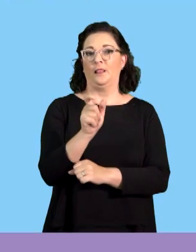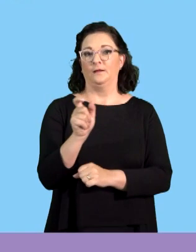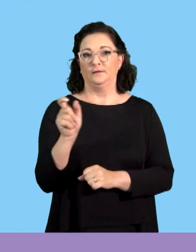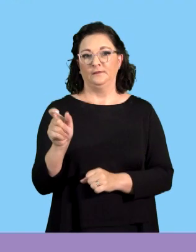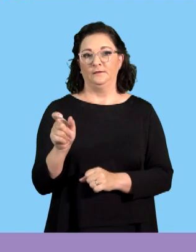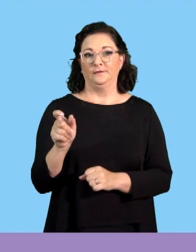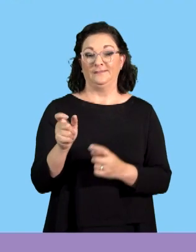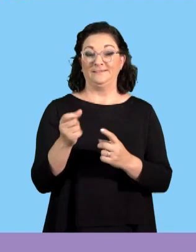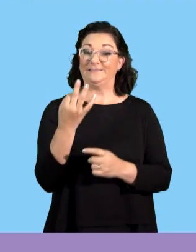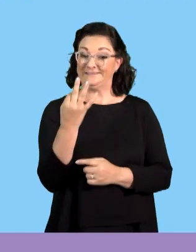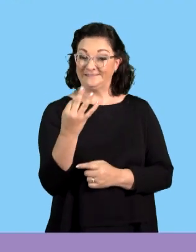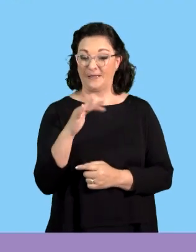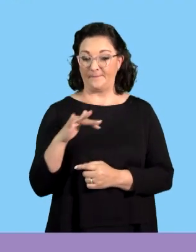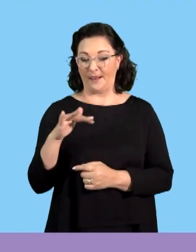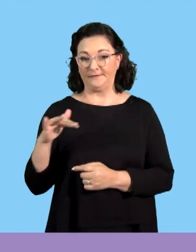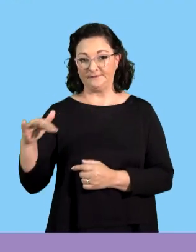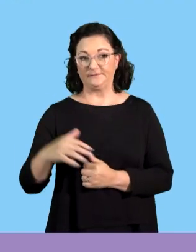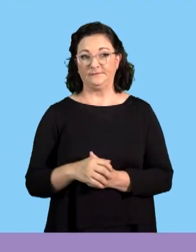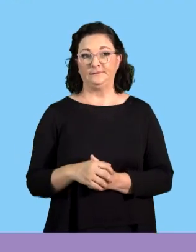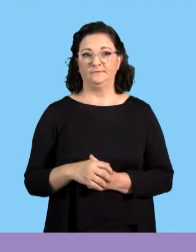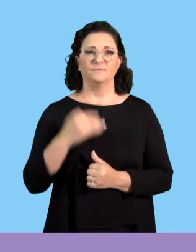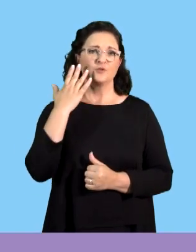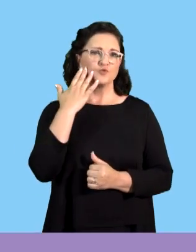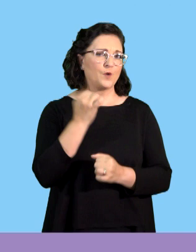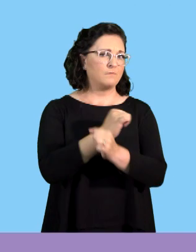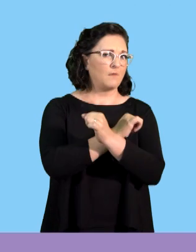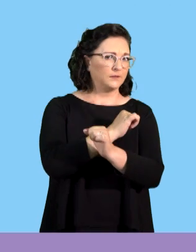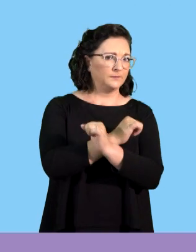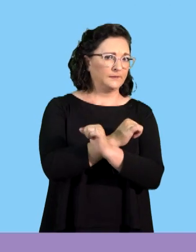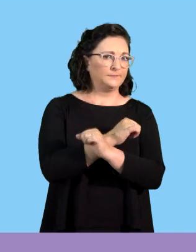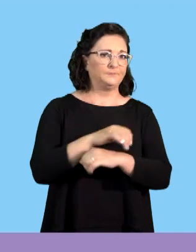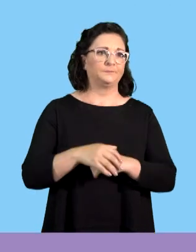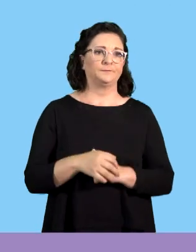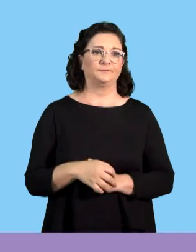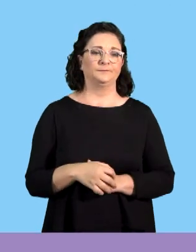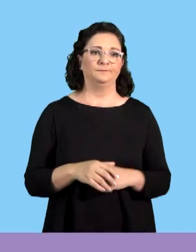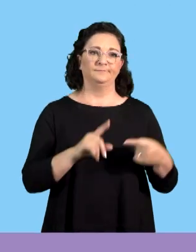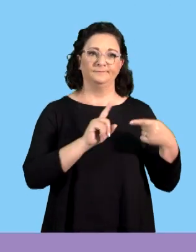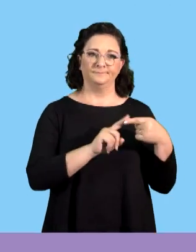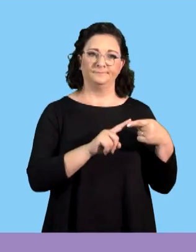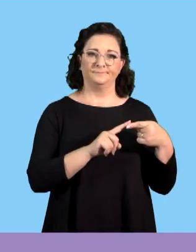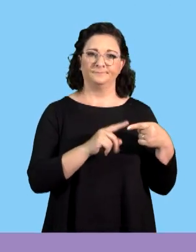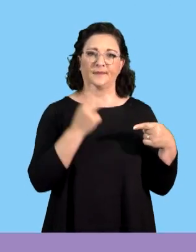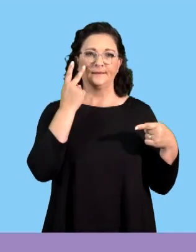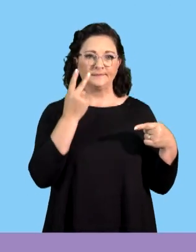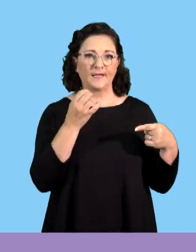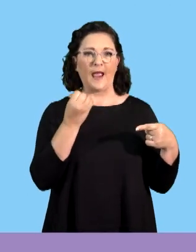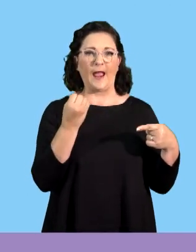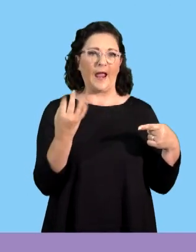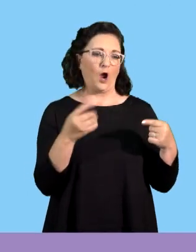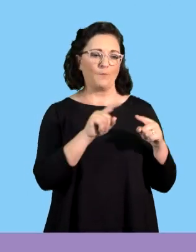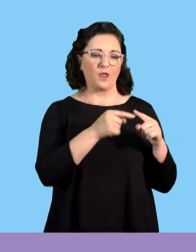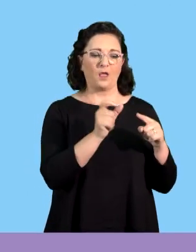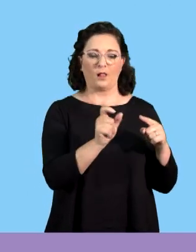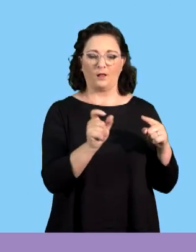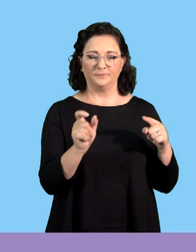multiplying decimal fractions to 3 decimal places. When multiplying decimal fractions, 1, decide how